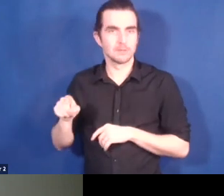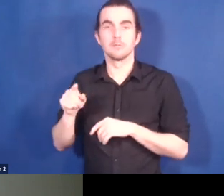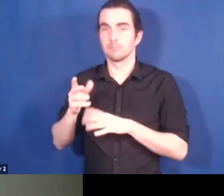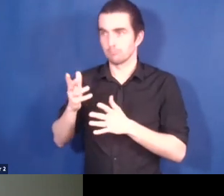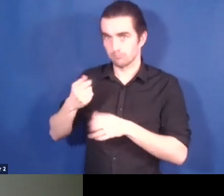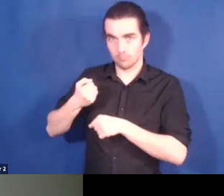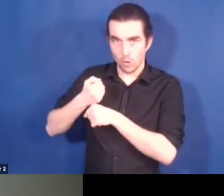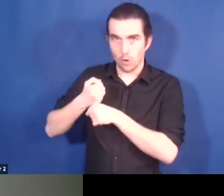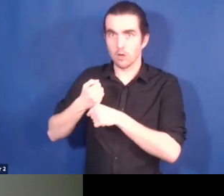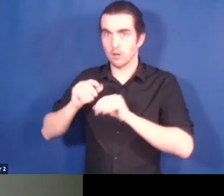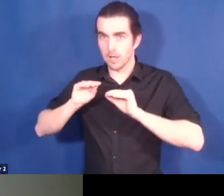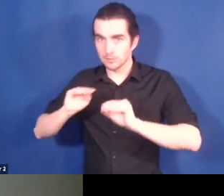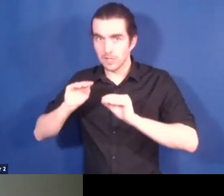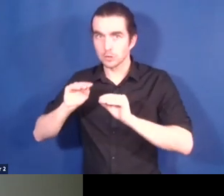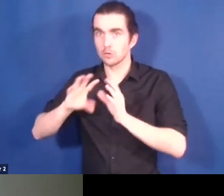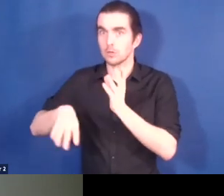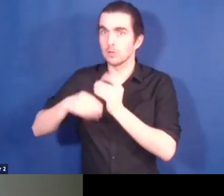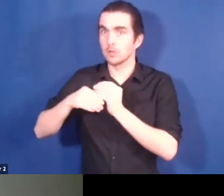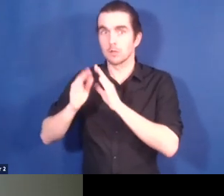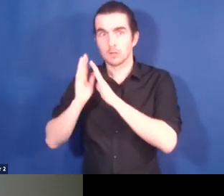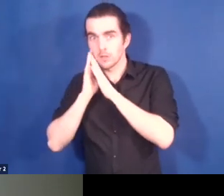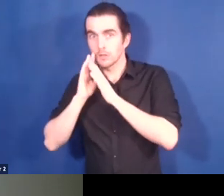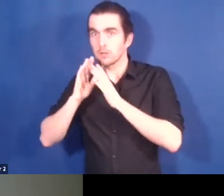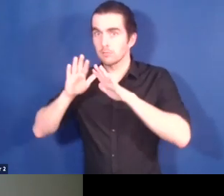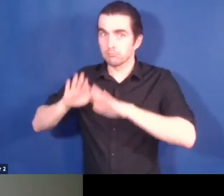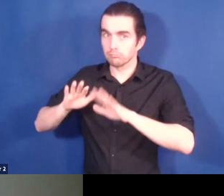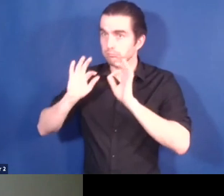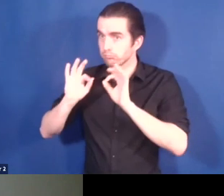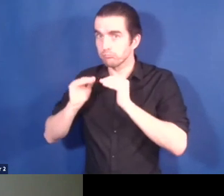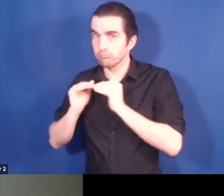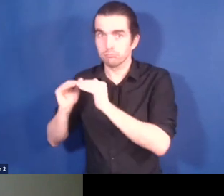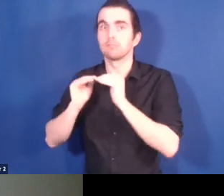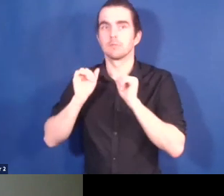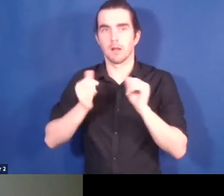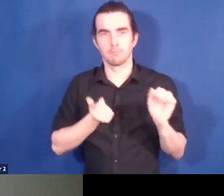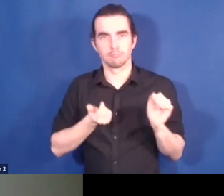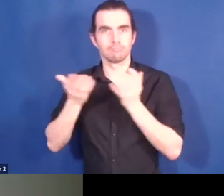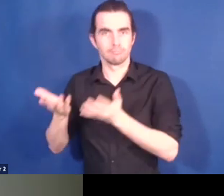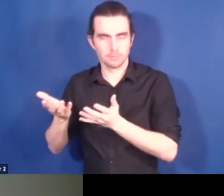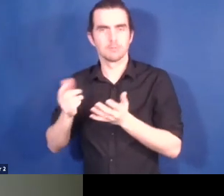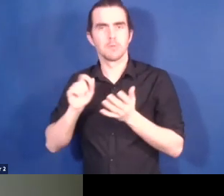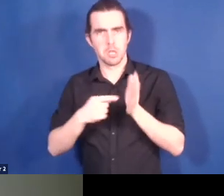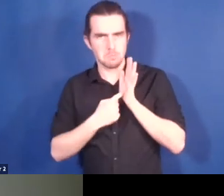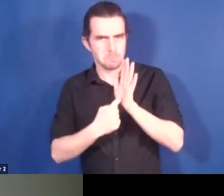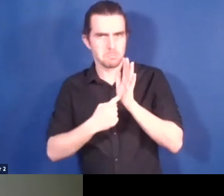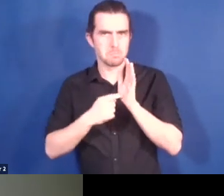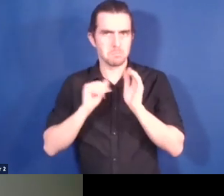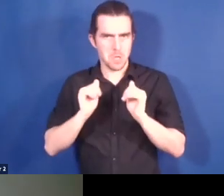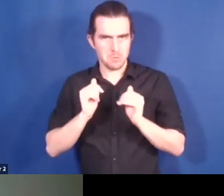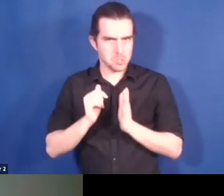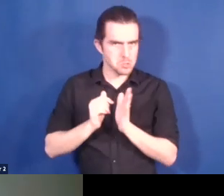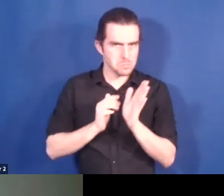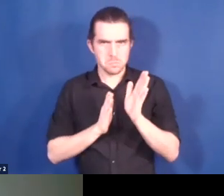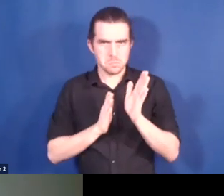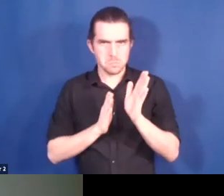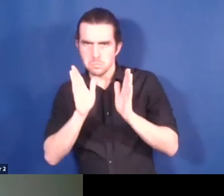year. That's being done by the Migration Policy Institute, as well as University of Ottawa's Refugee Hub. And we heard a bit from the Refugee